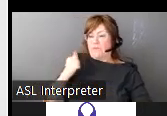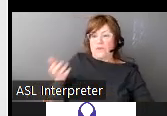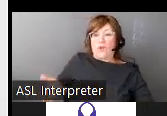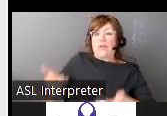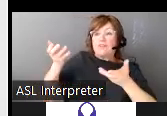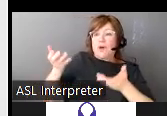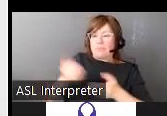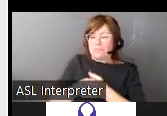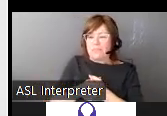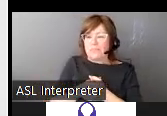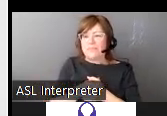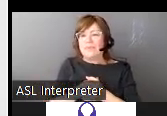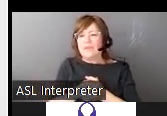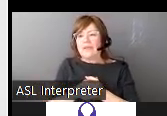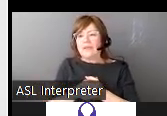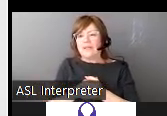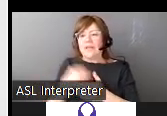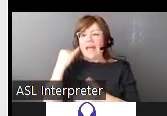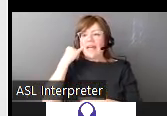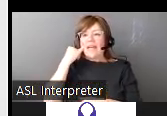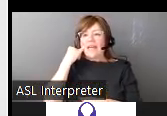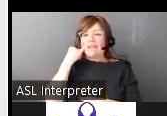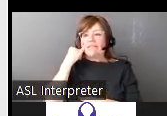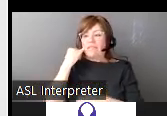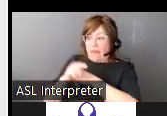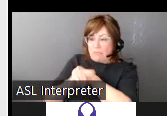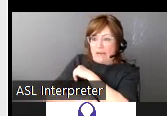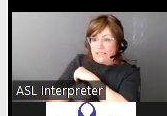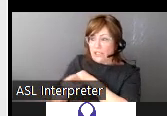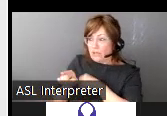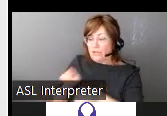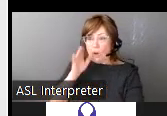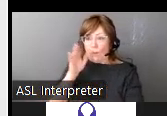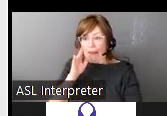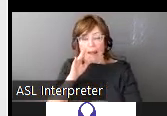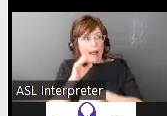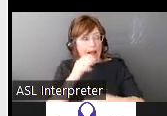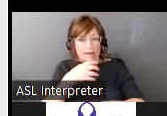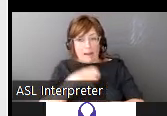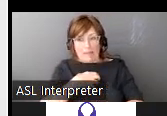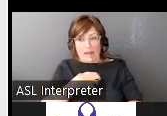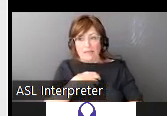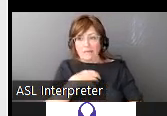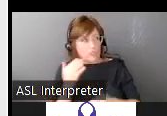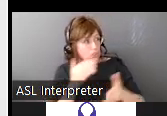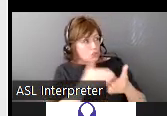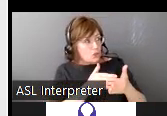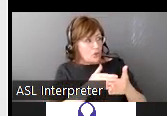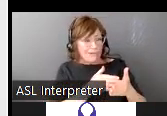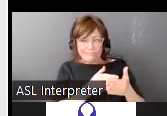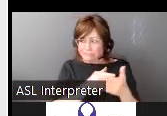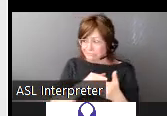bed. How likely are you going to complain? Are you going to sue them? Will they ever compensate you for hurting you? End